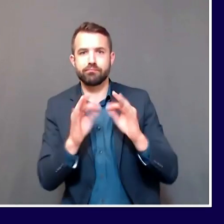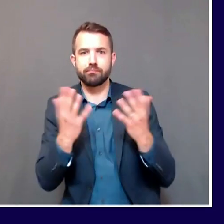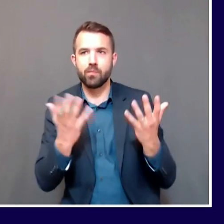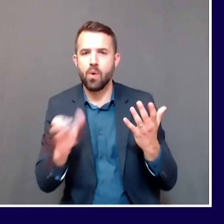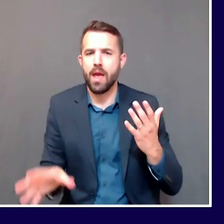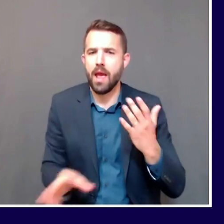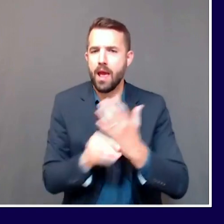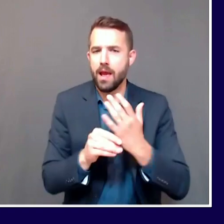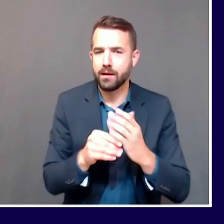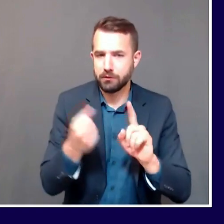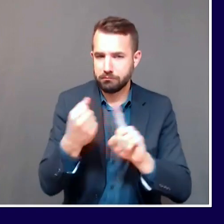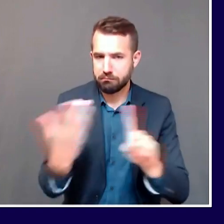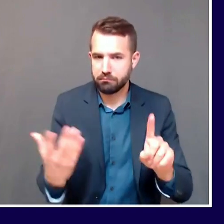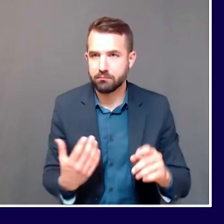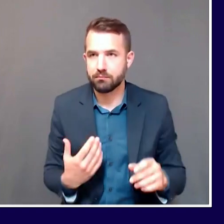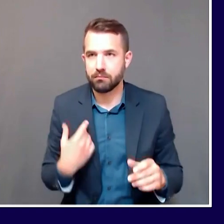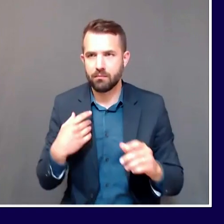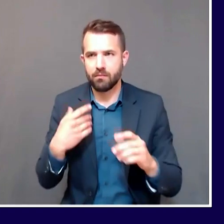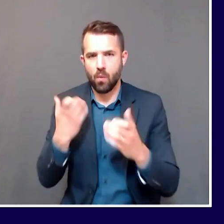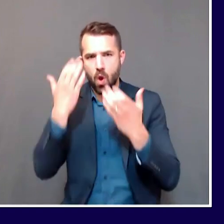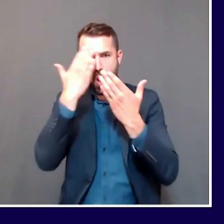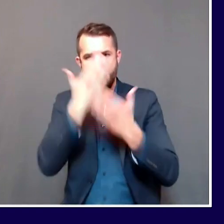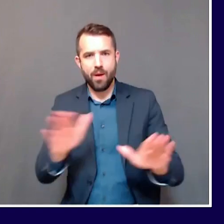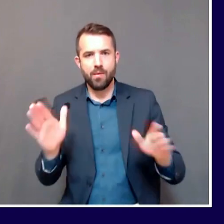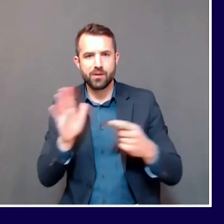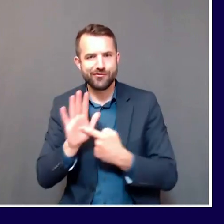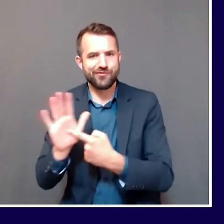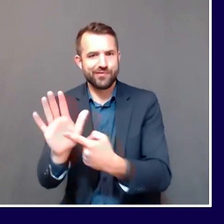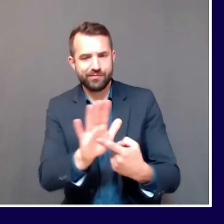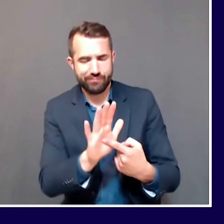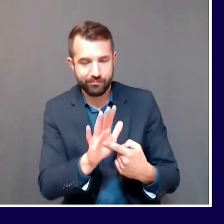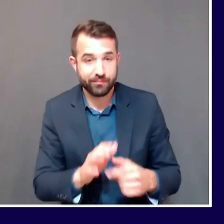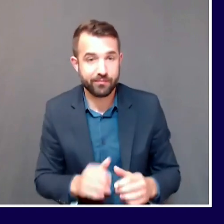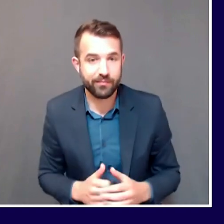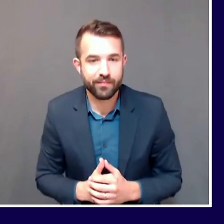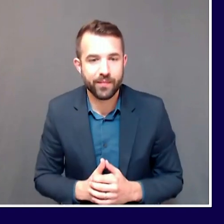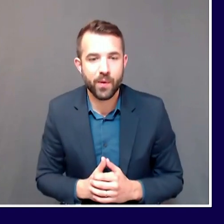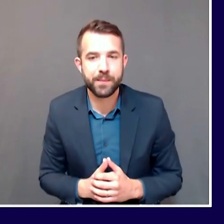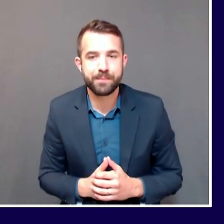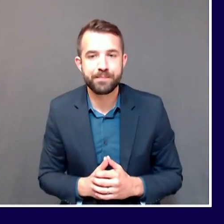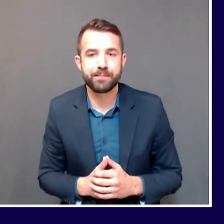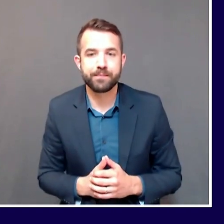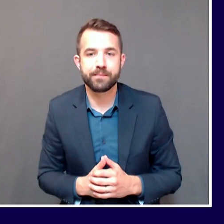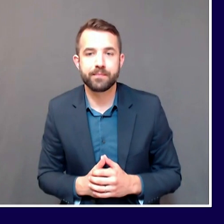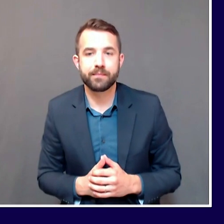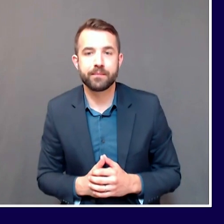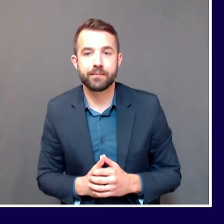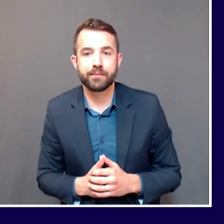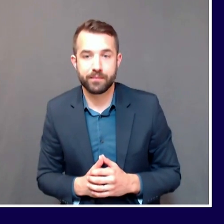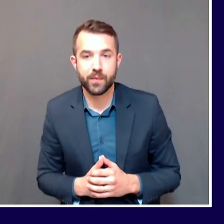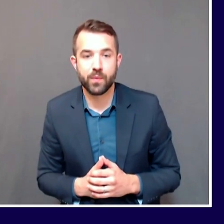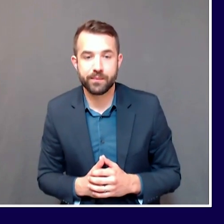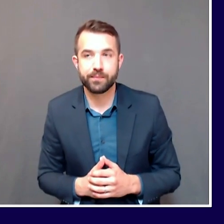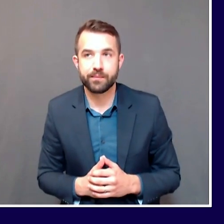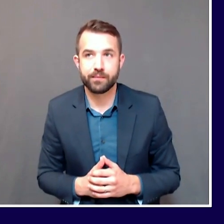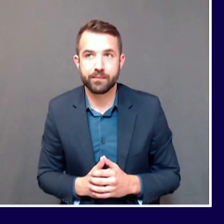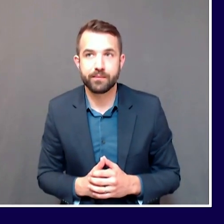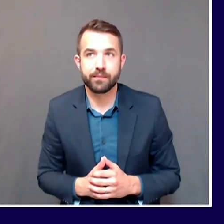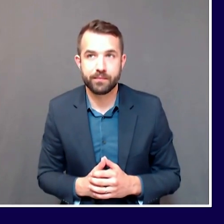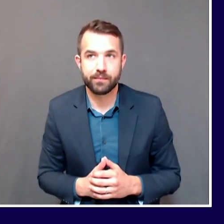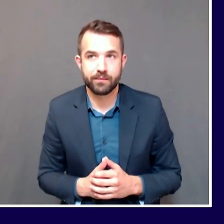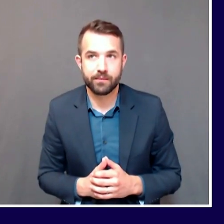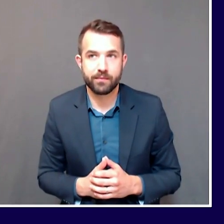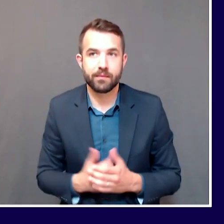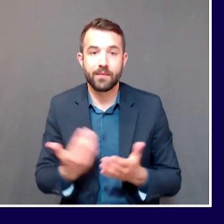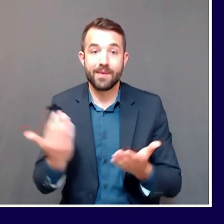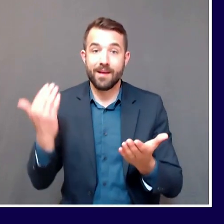got. Thank you, Dr. Shah. I appreciate that. Yep. Again, keeping privacy in